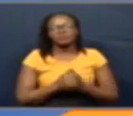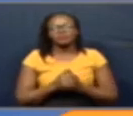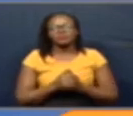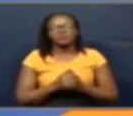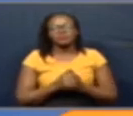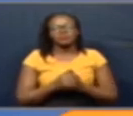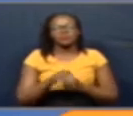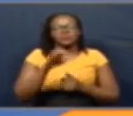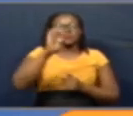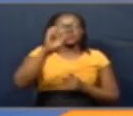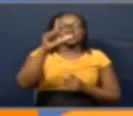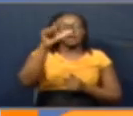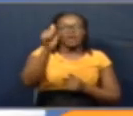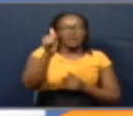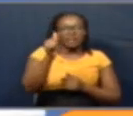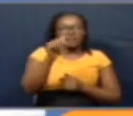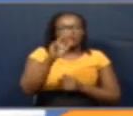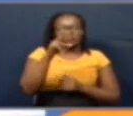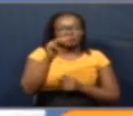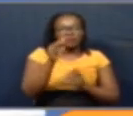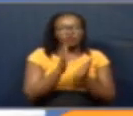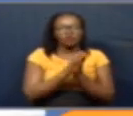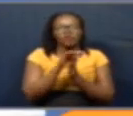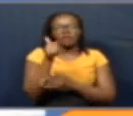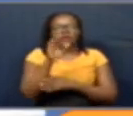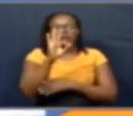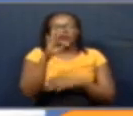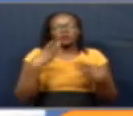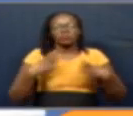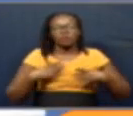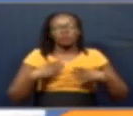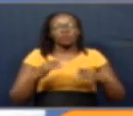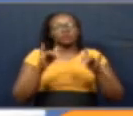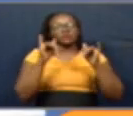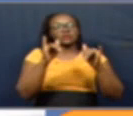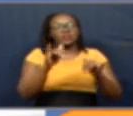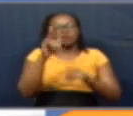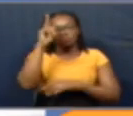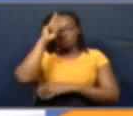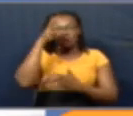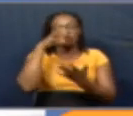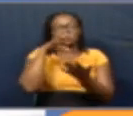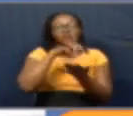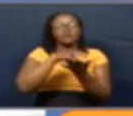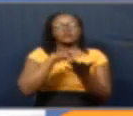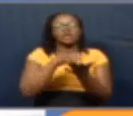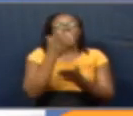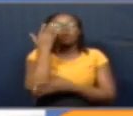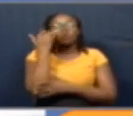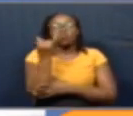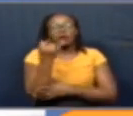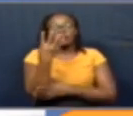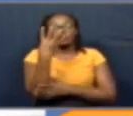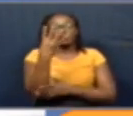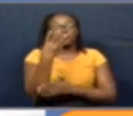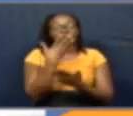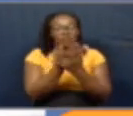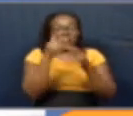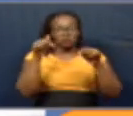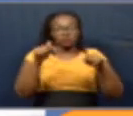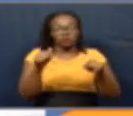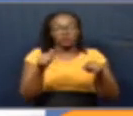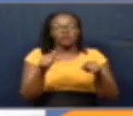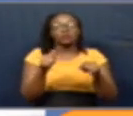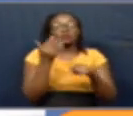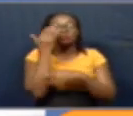EALA MP Simon Mbugua and three other people will be spending the night in police cells. The four were arrested earlier today in